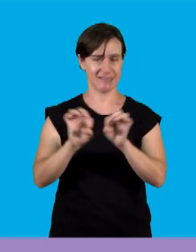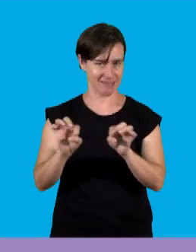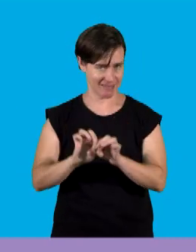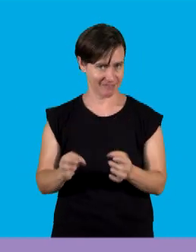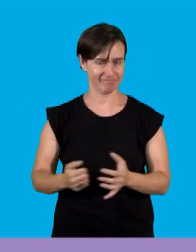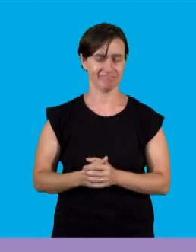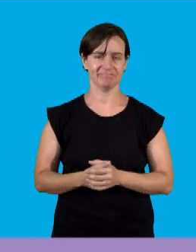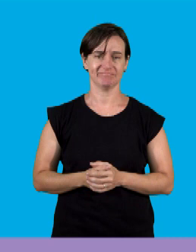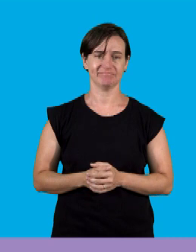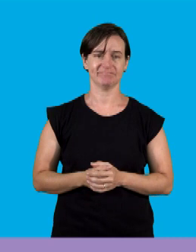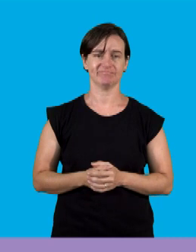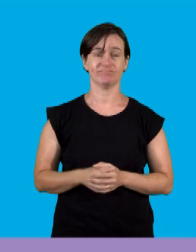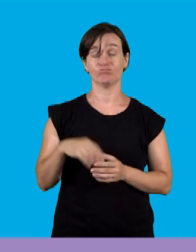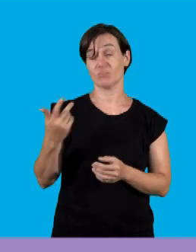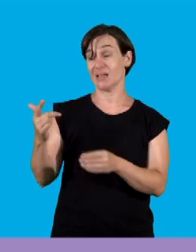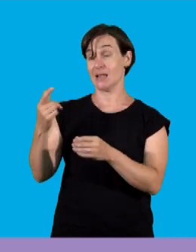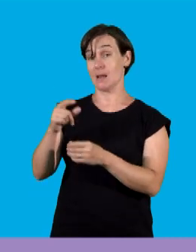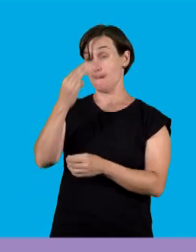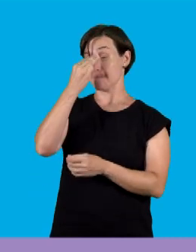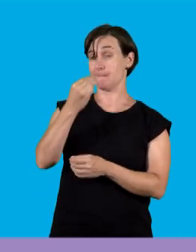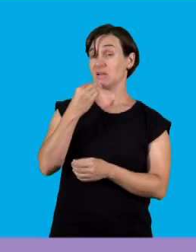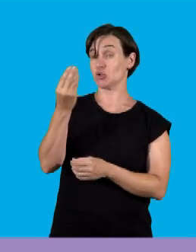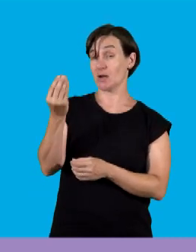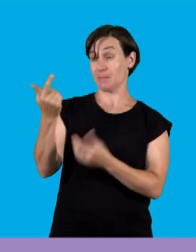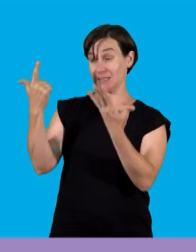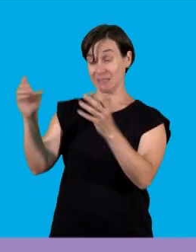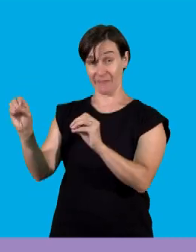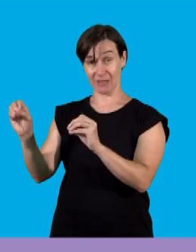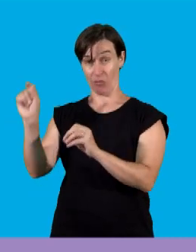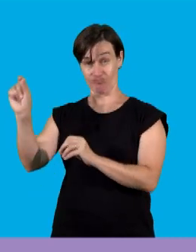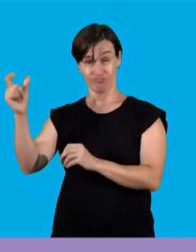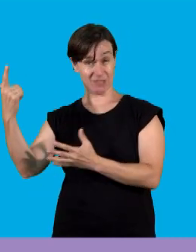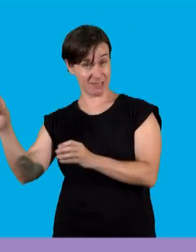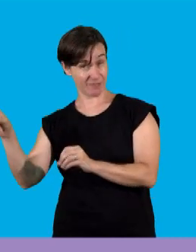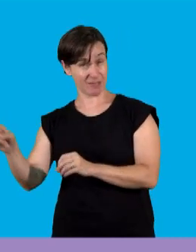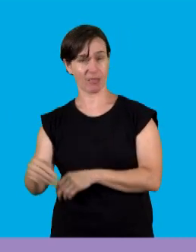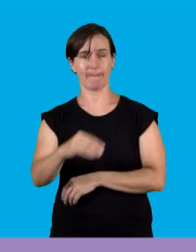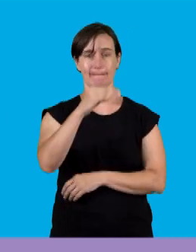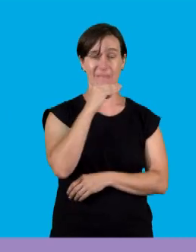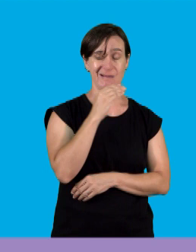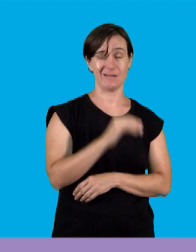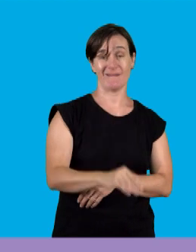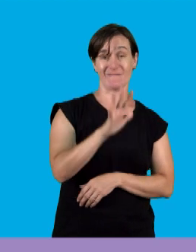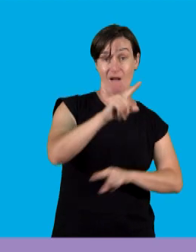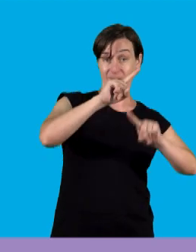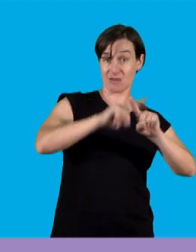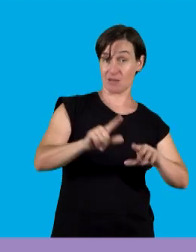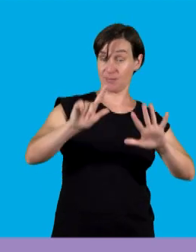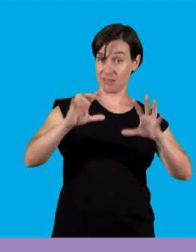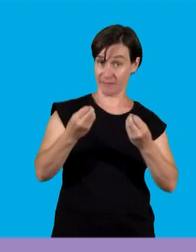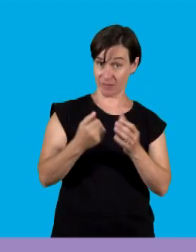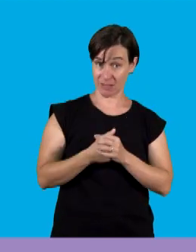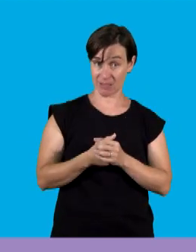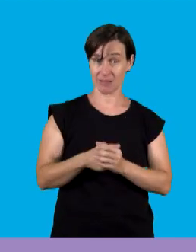126. And what is going to be our 70th term? Of course, this is going to be 5 multiplied by